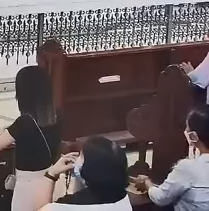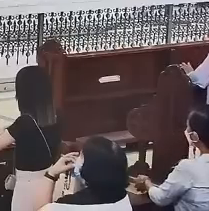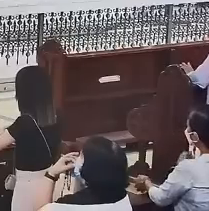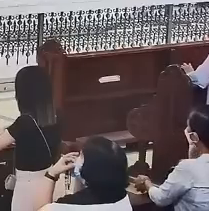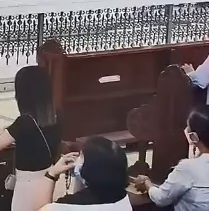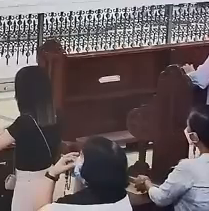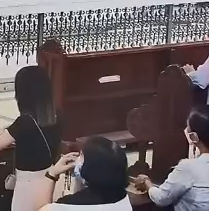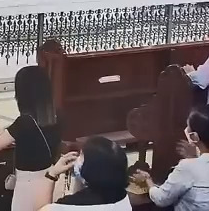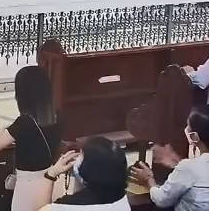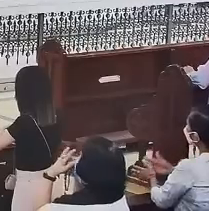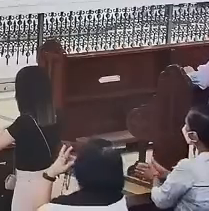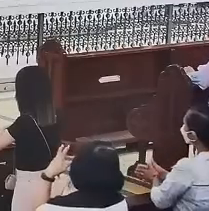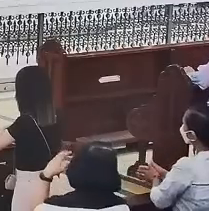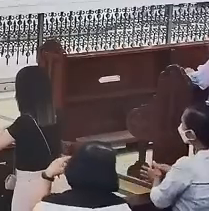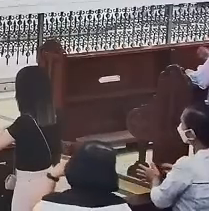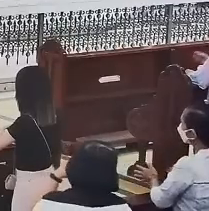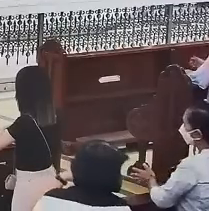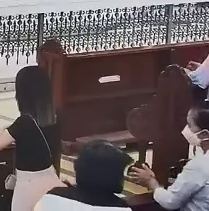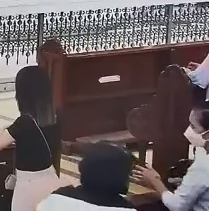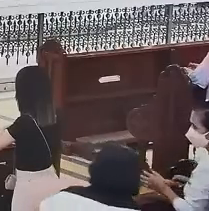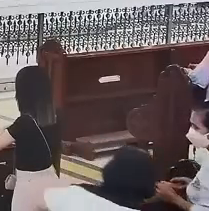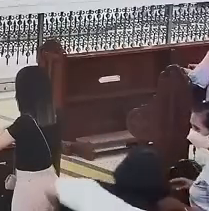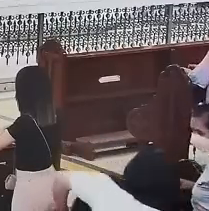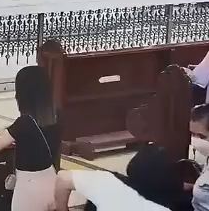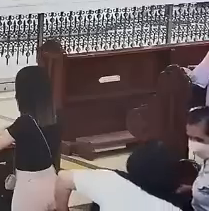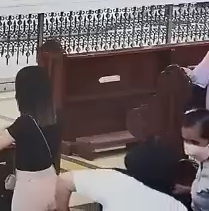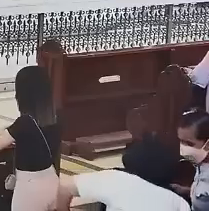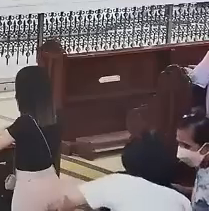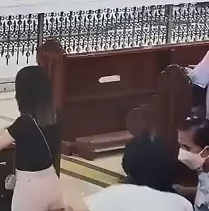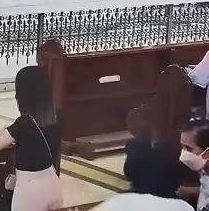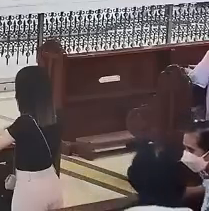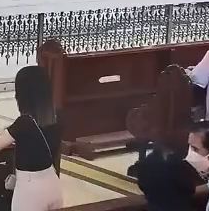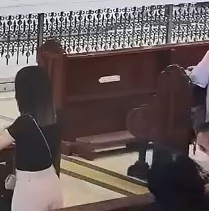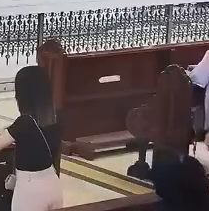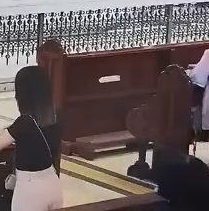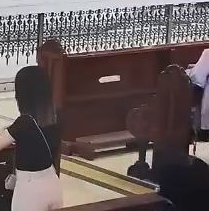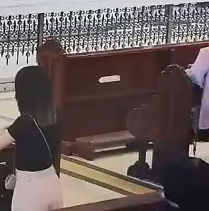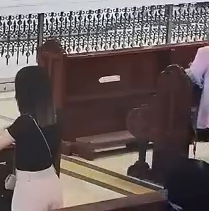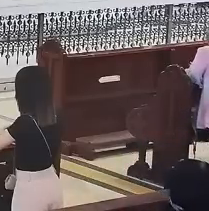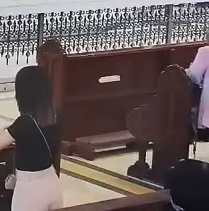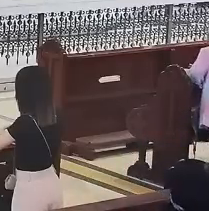Holy Spirit. Amen. Amen. Please be seated. Thank you.